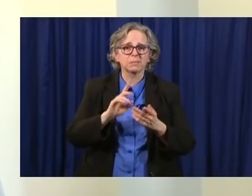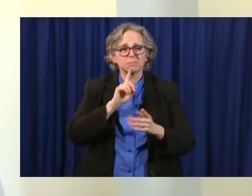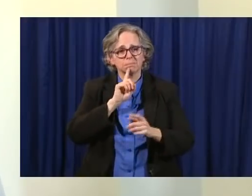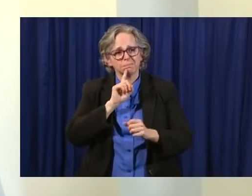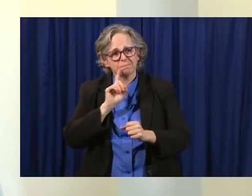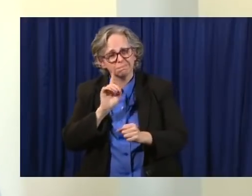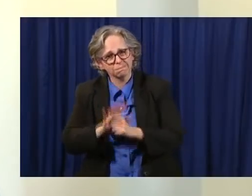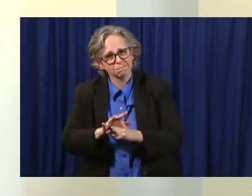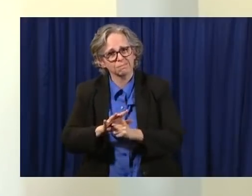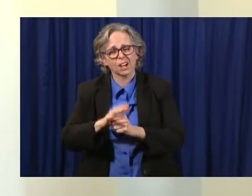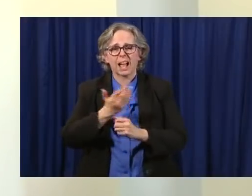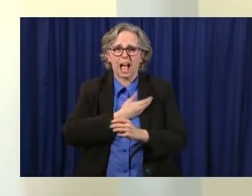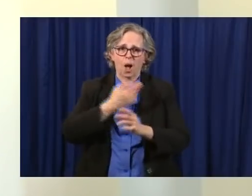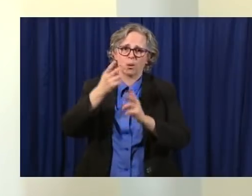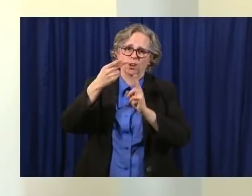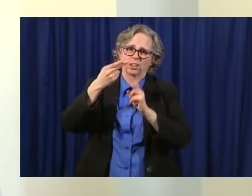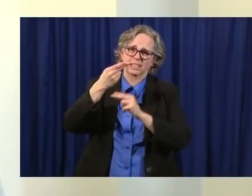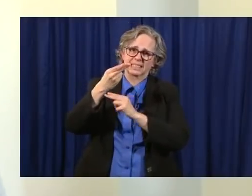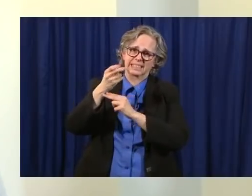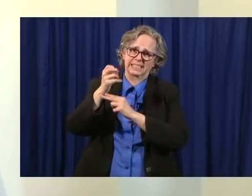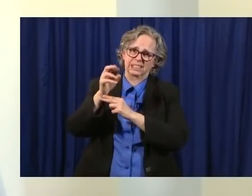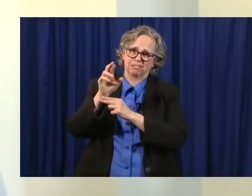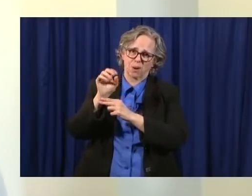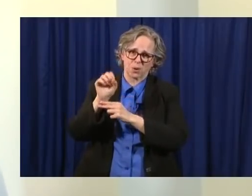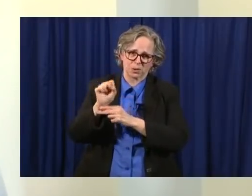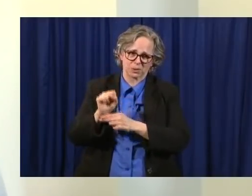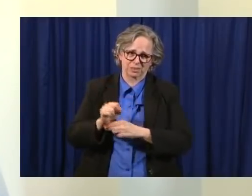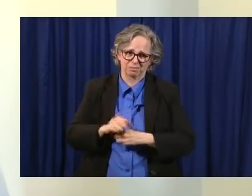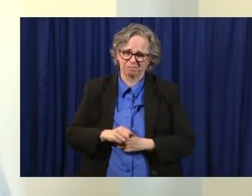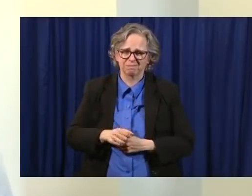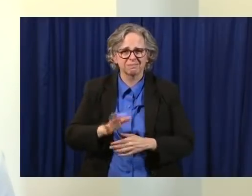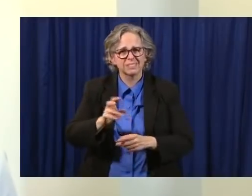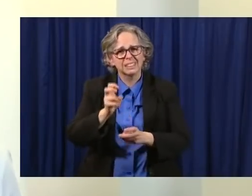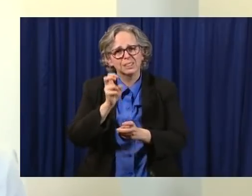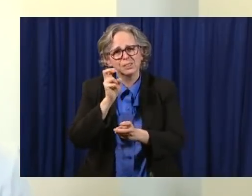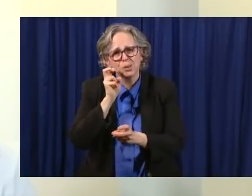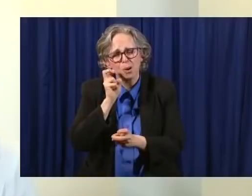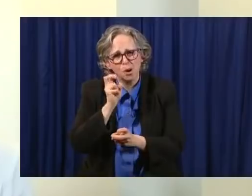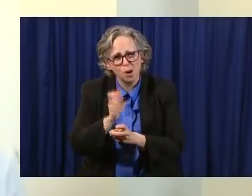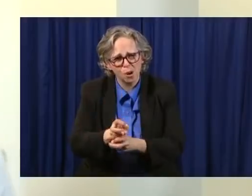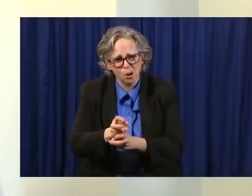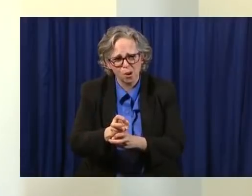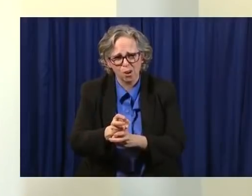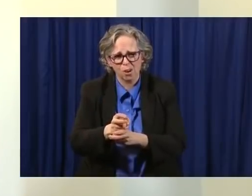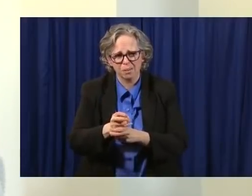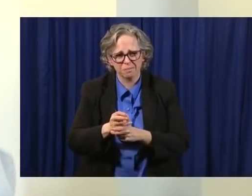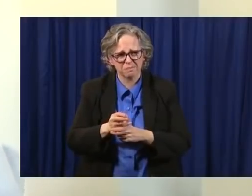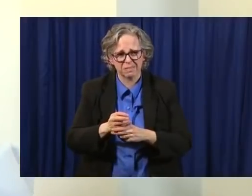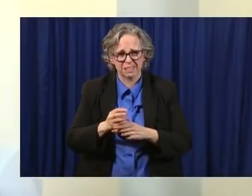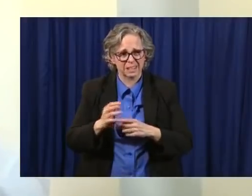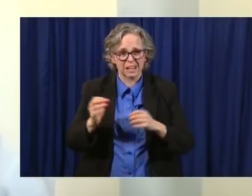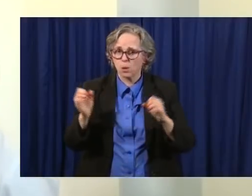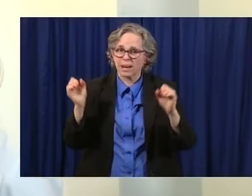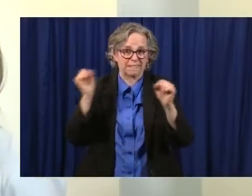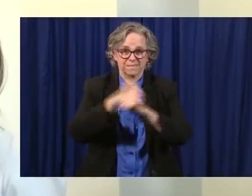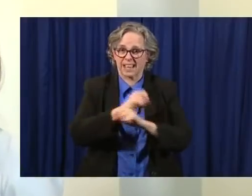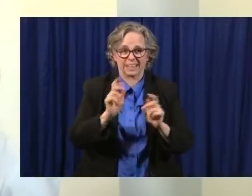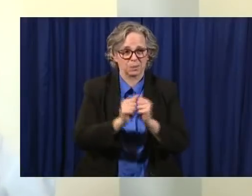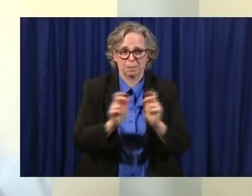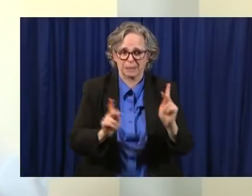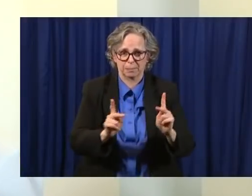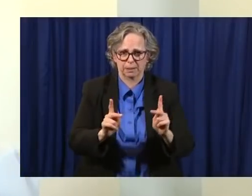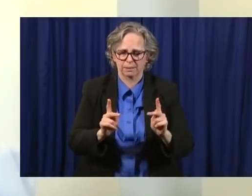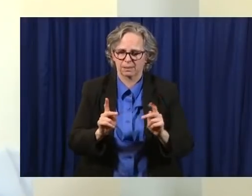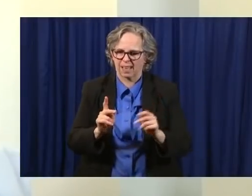thing. It's the virus. It's not any person. It's the virus that we're all fighting together, so thank you. our data,